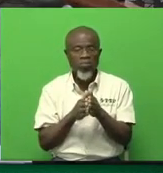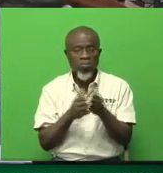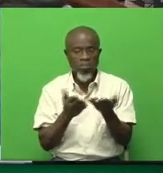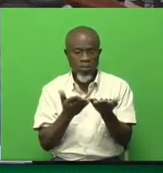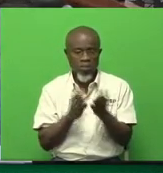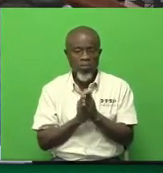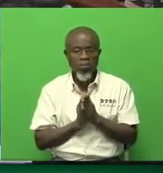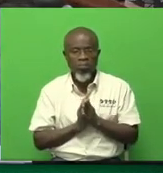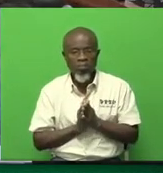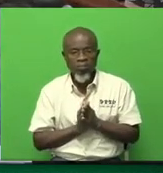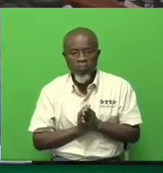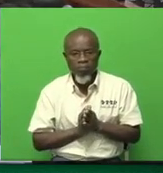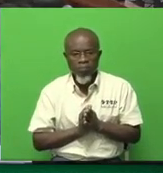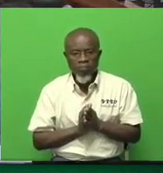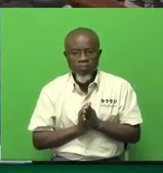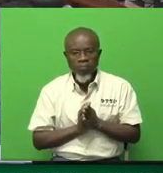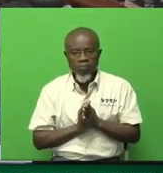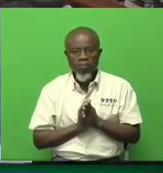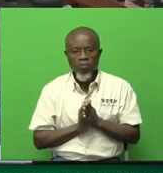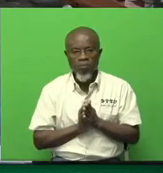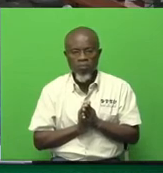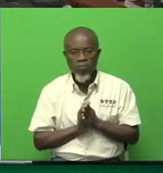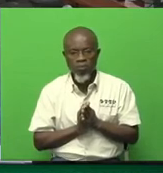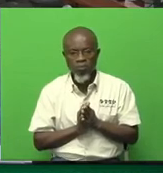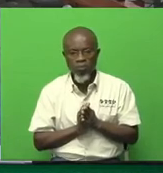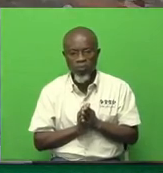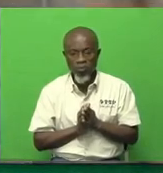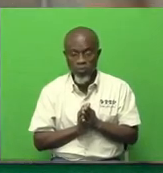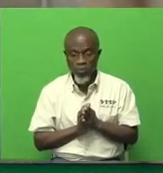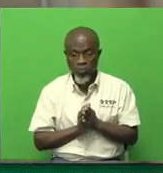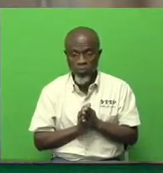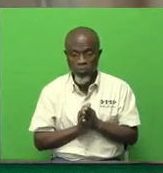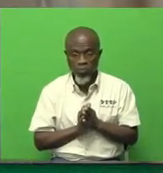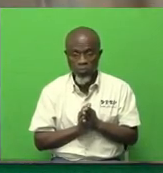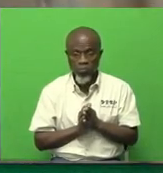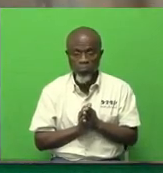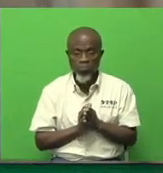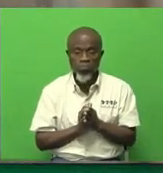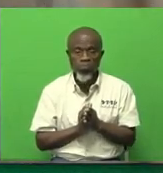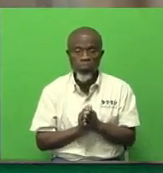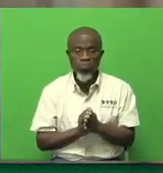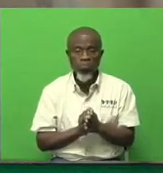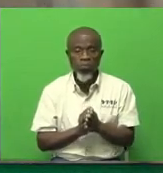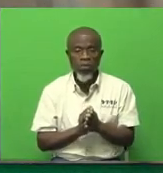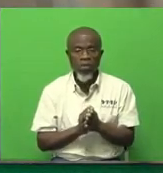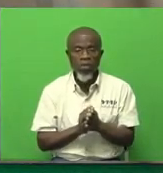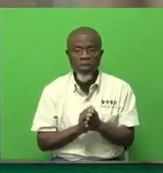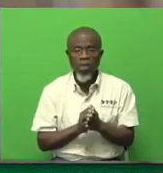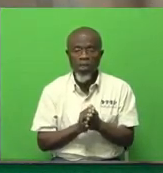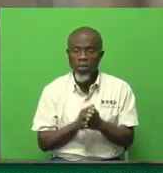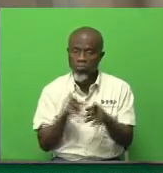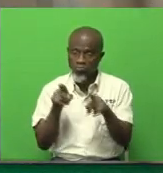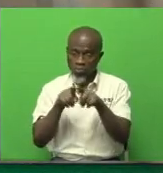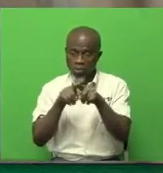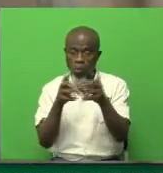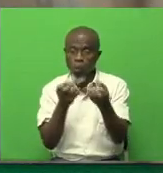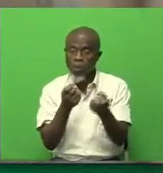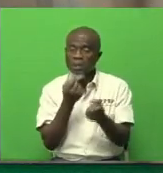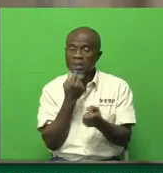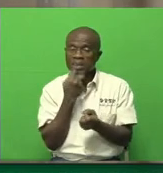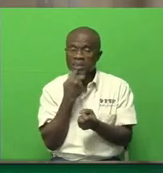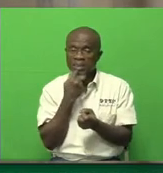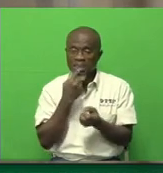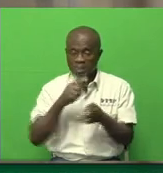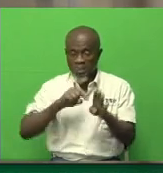bill 2023 Mr Deputy speaker I would also like to take the opportunity as I first